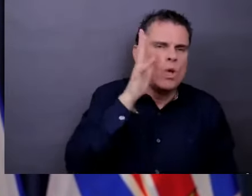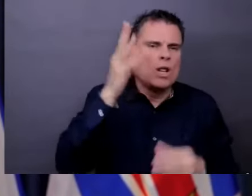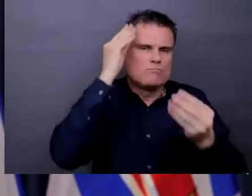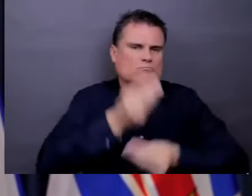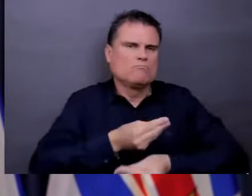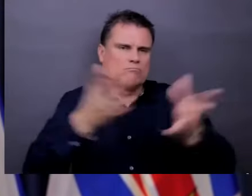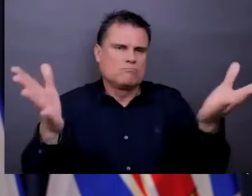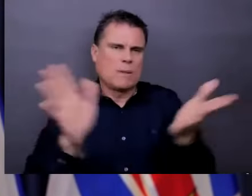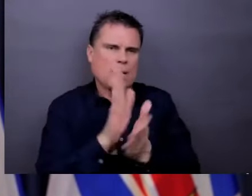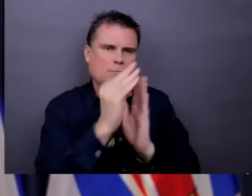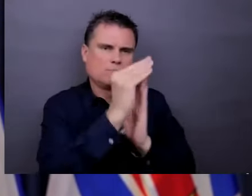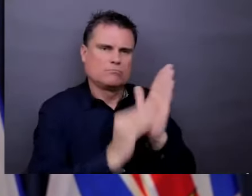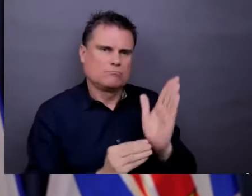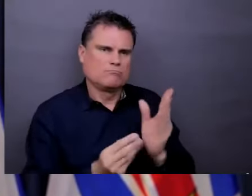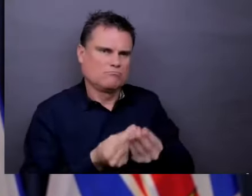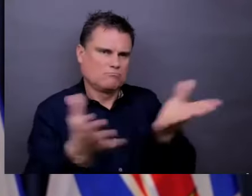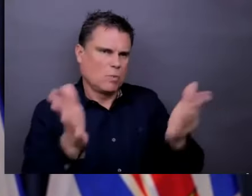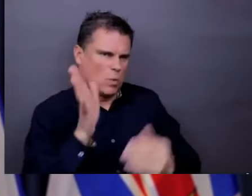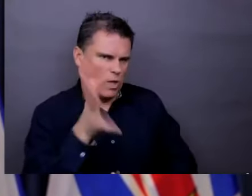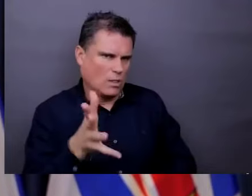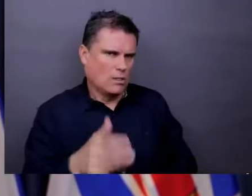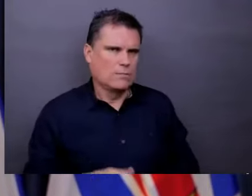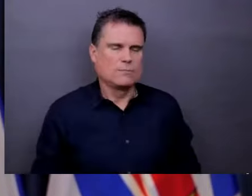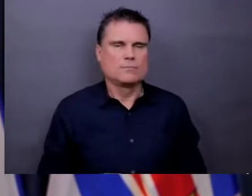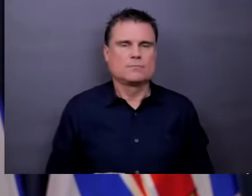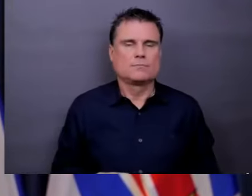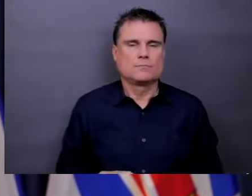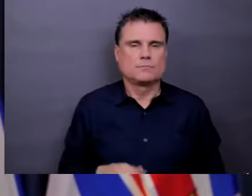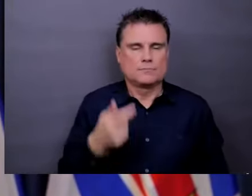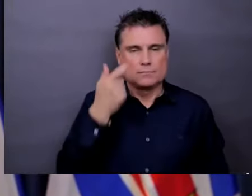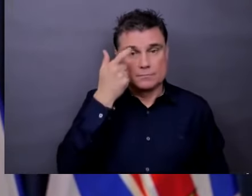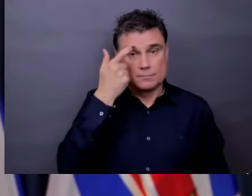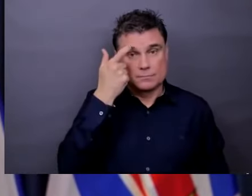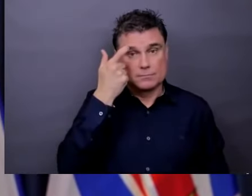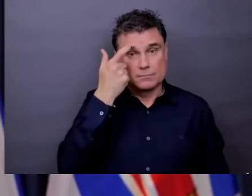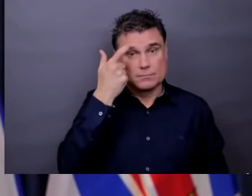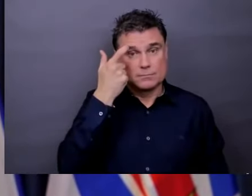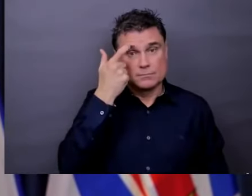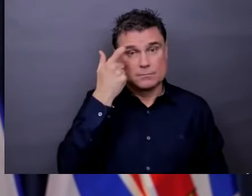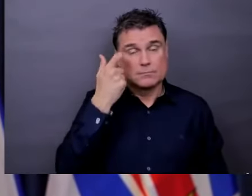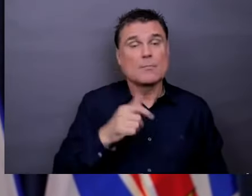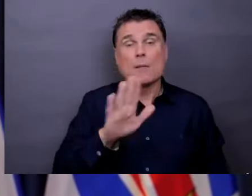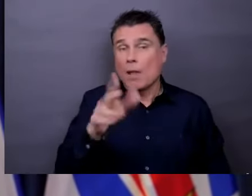authorities and pretty uniformly high both amongst residents and staff, and the sheer numbers.